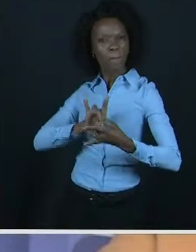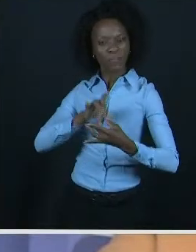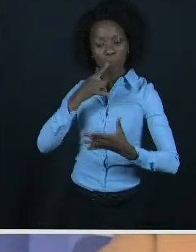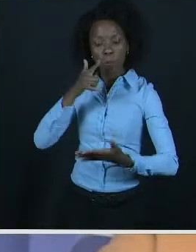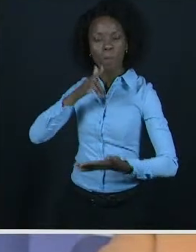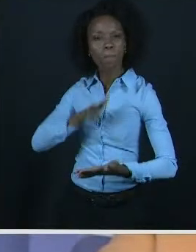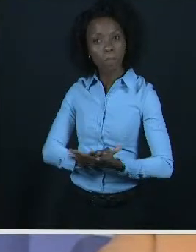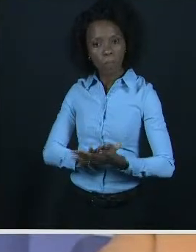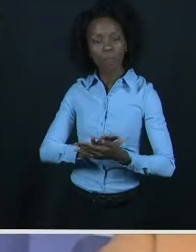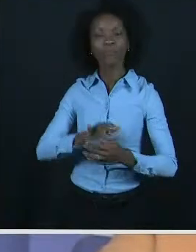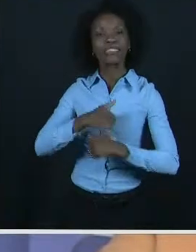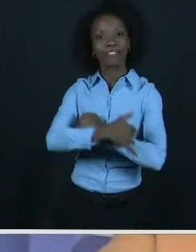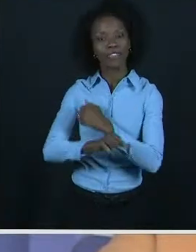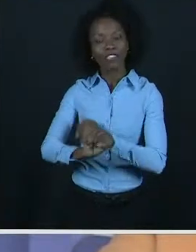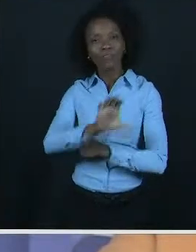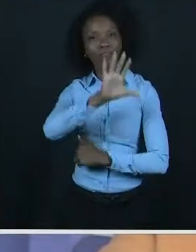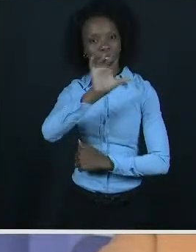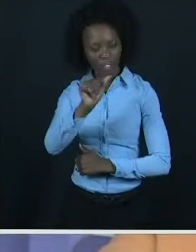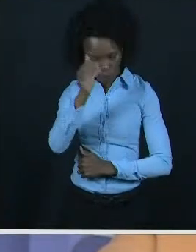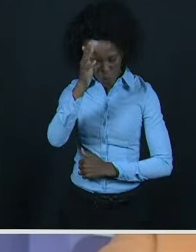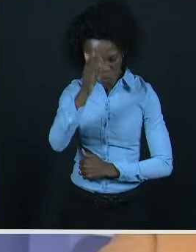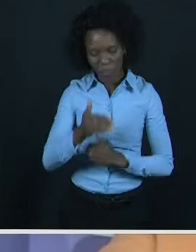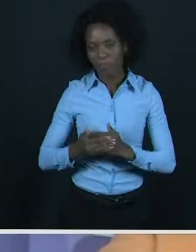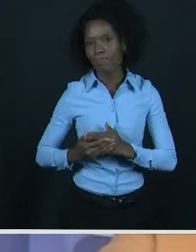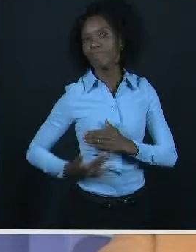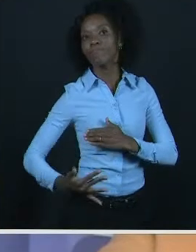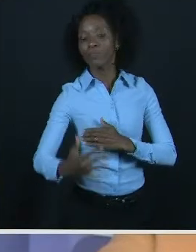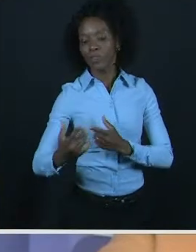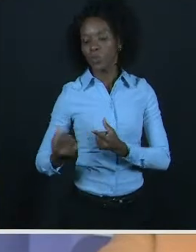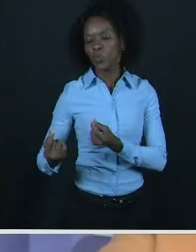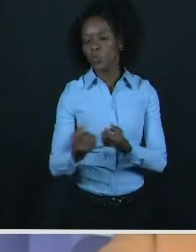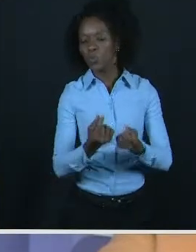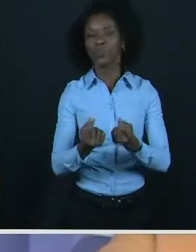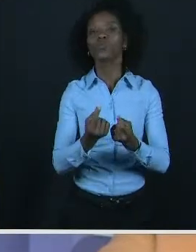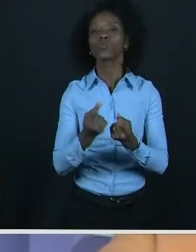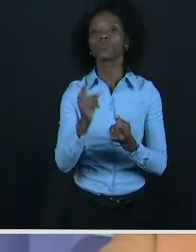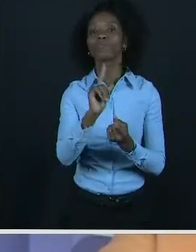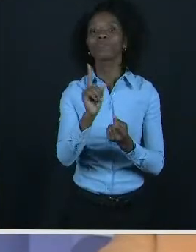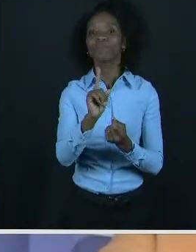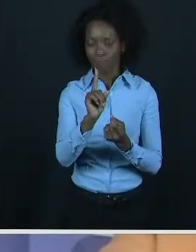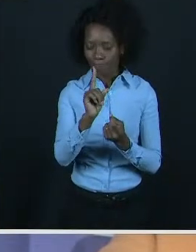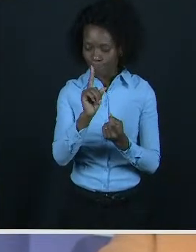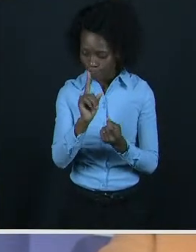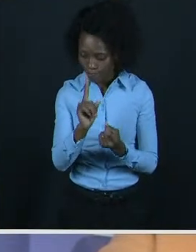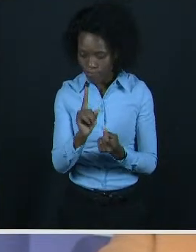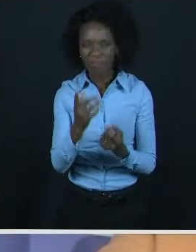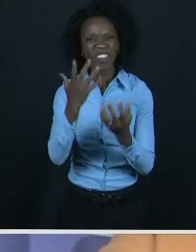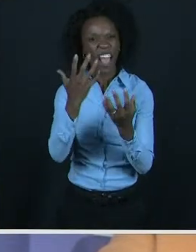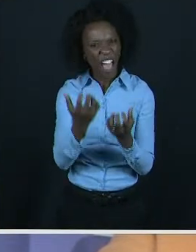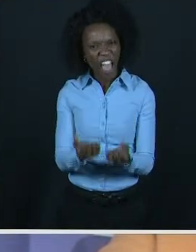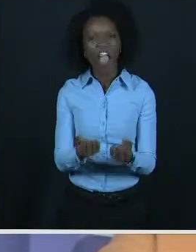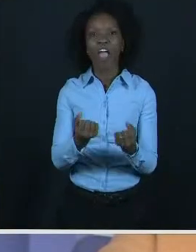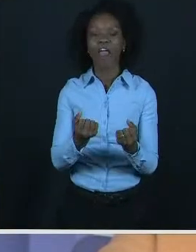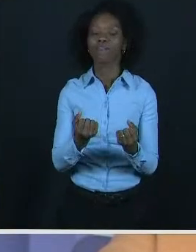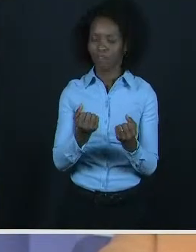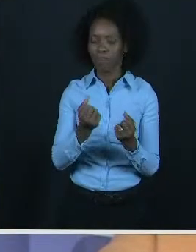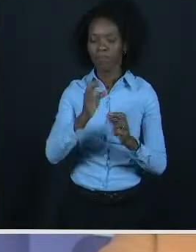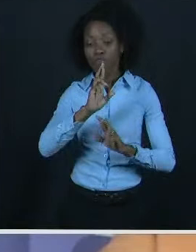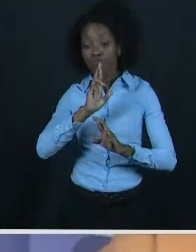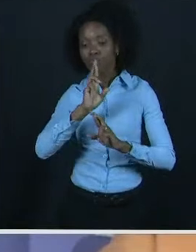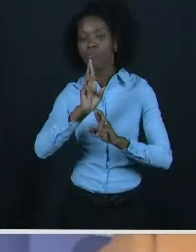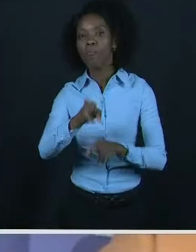to undertake a comprehensive, effective, united